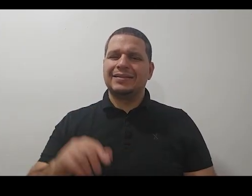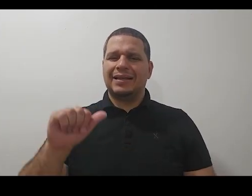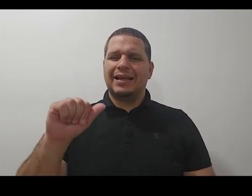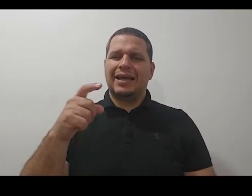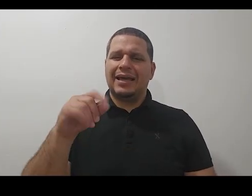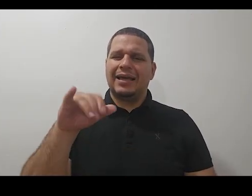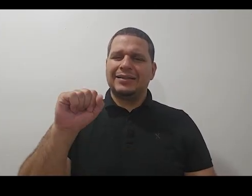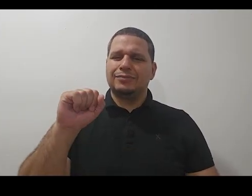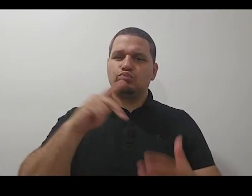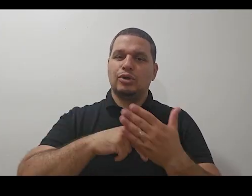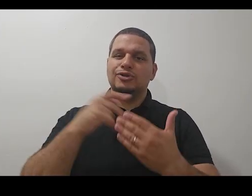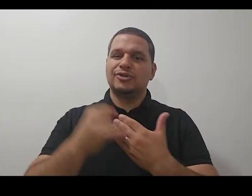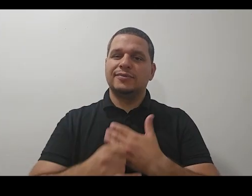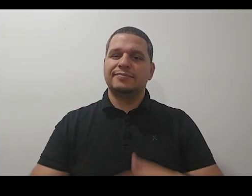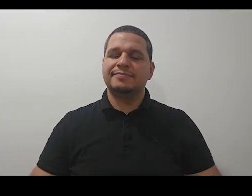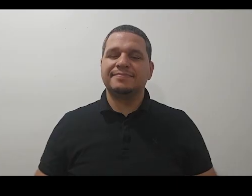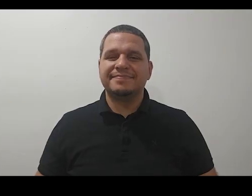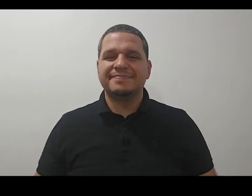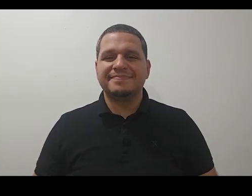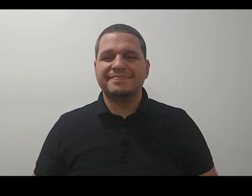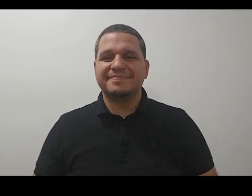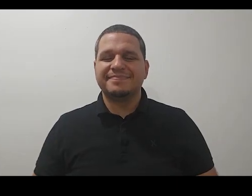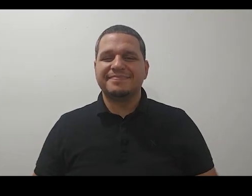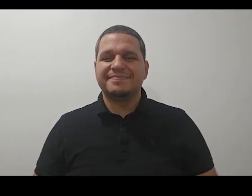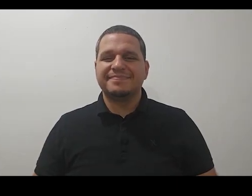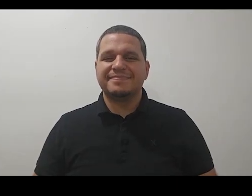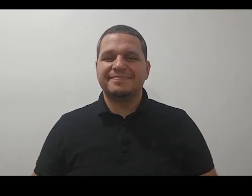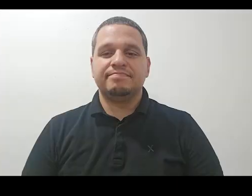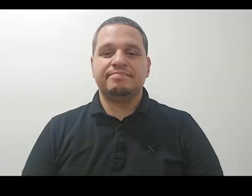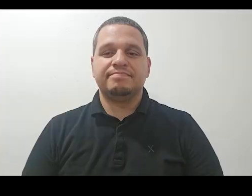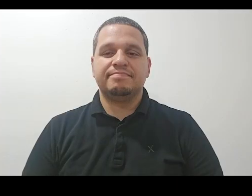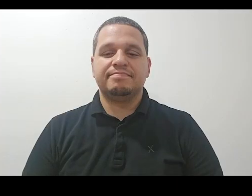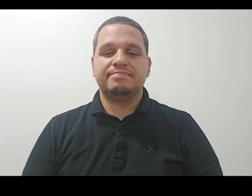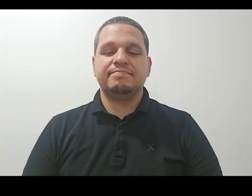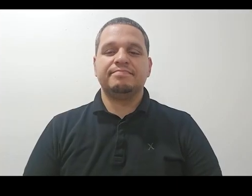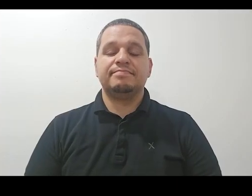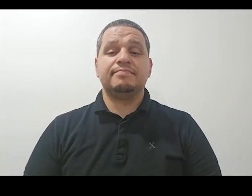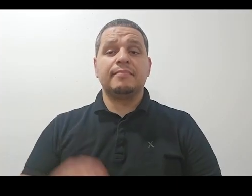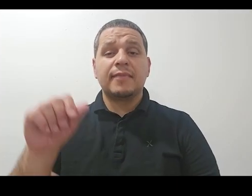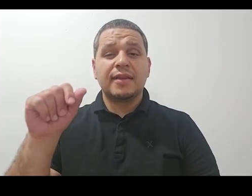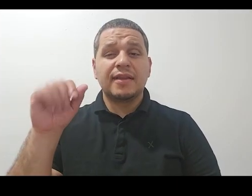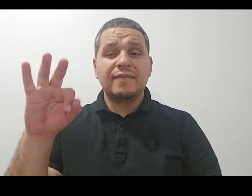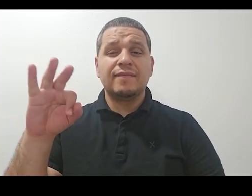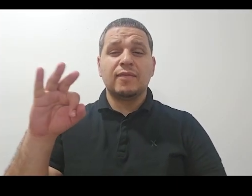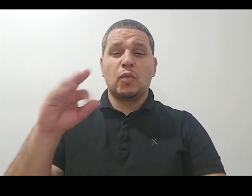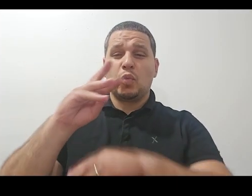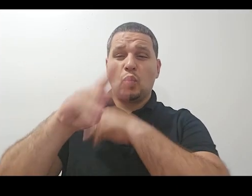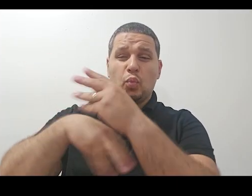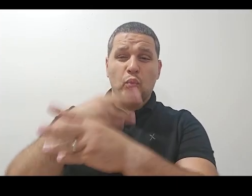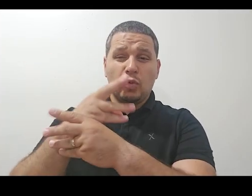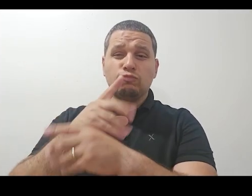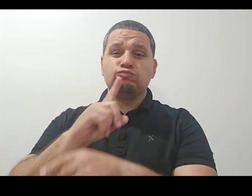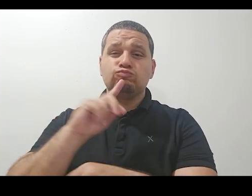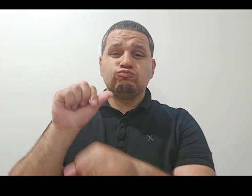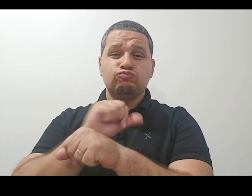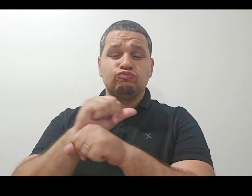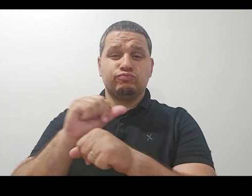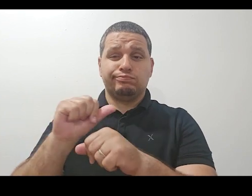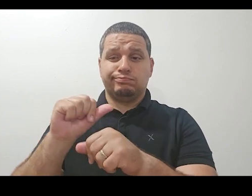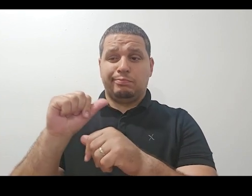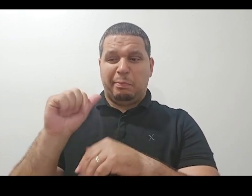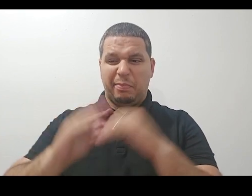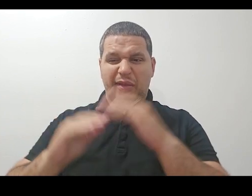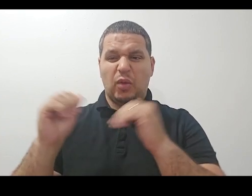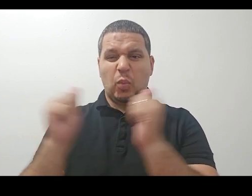This is the Access Project. If the world were truly built with universal design in